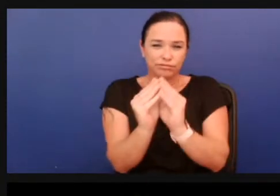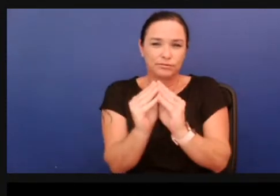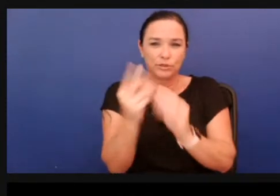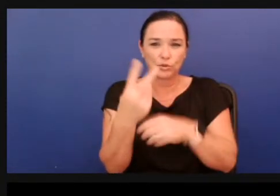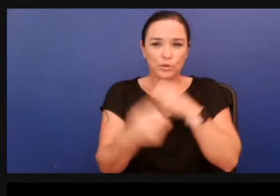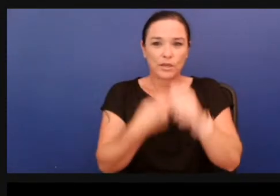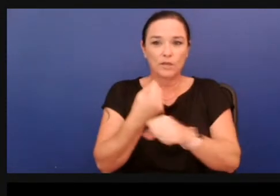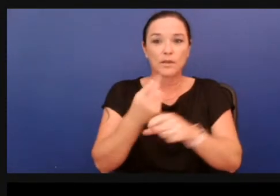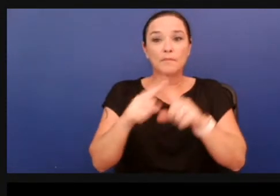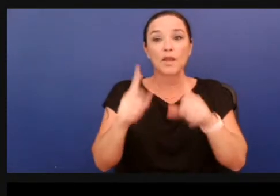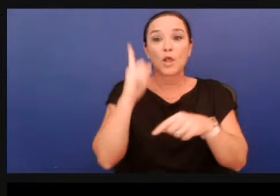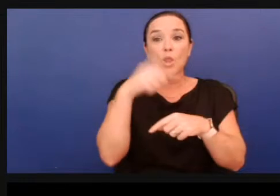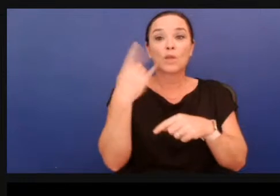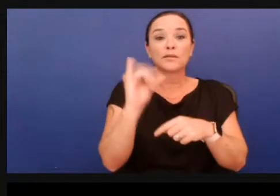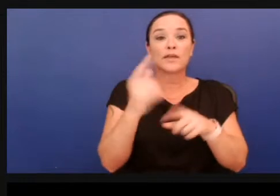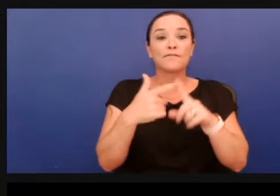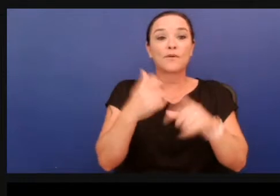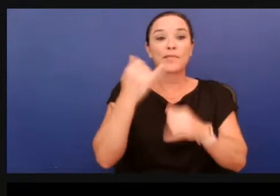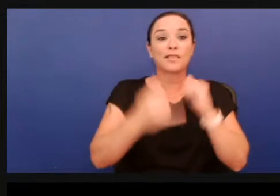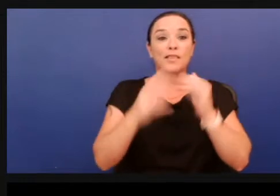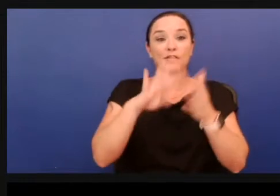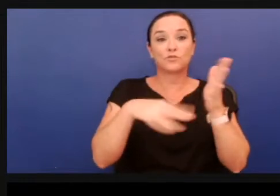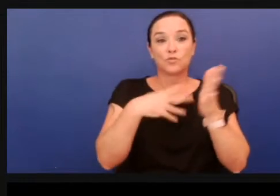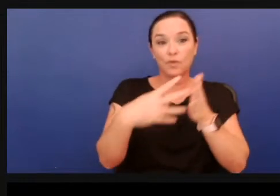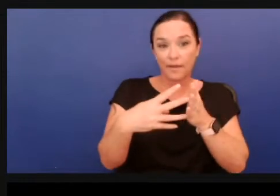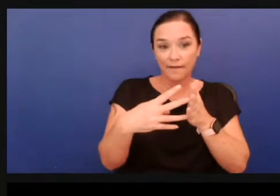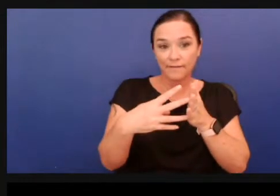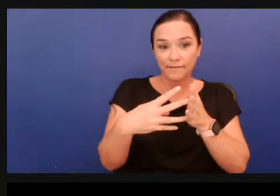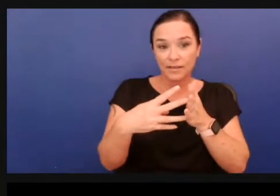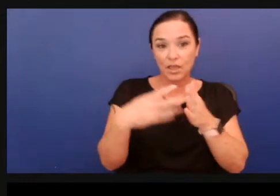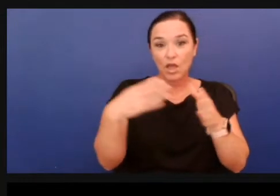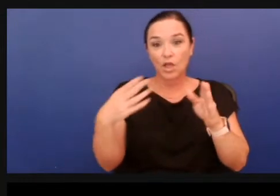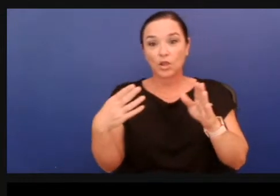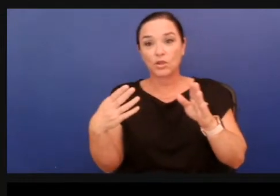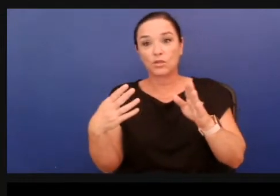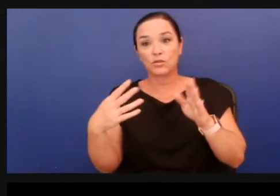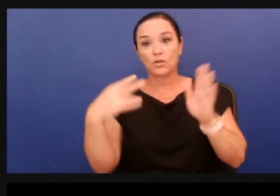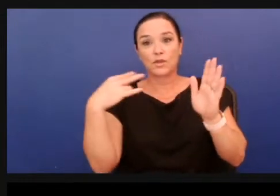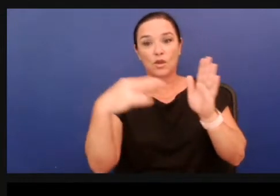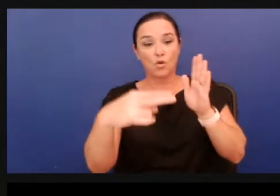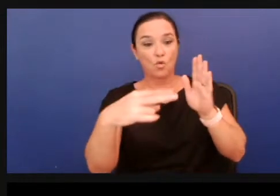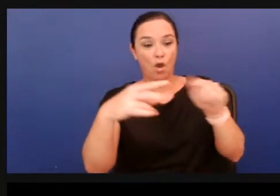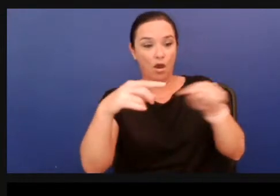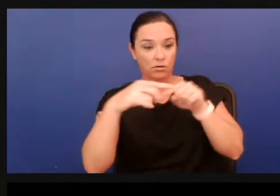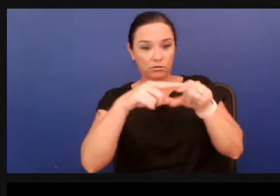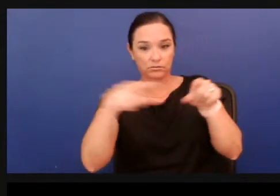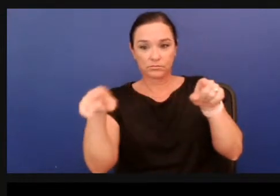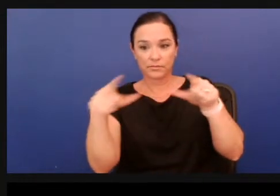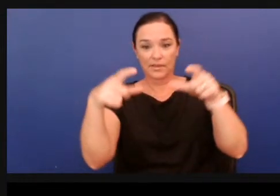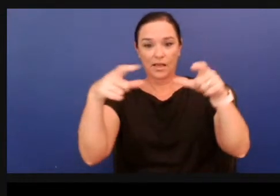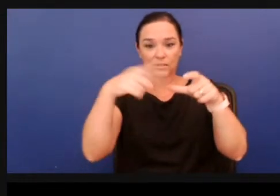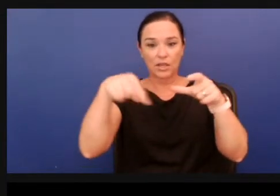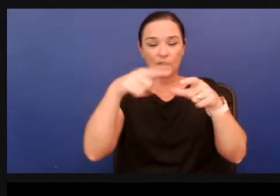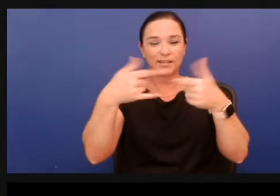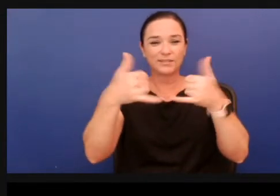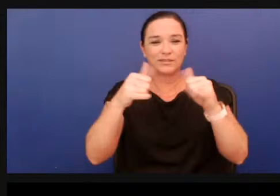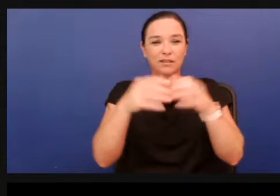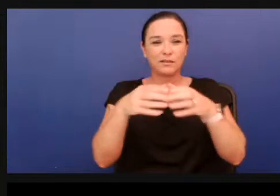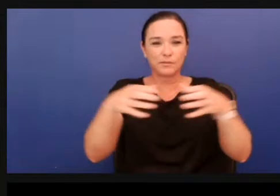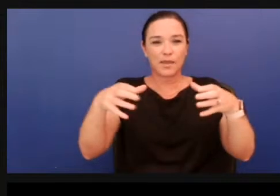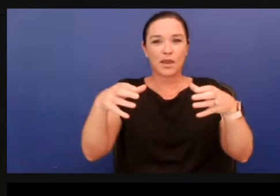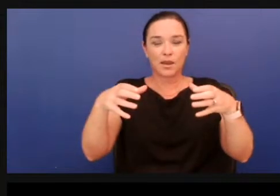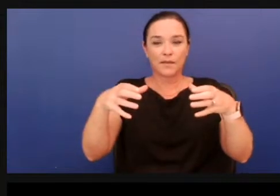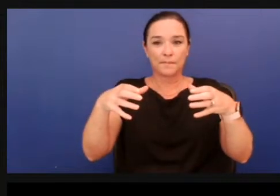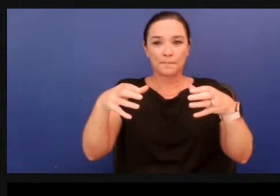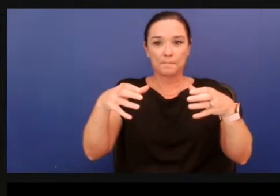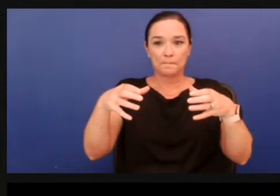from the last graph, looking north and south across caldera, that does seem to be expanding still. So the point being that the